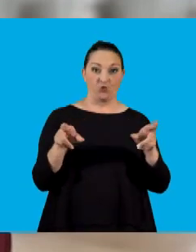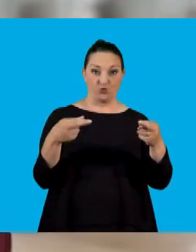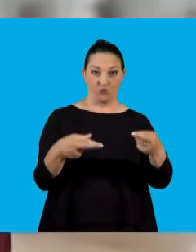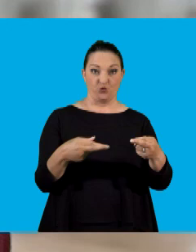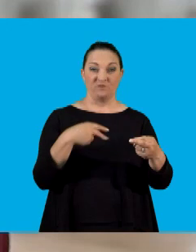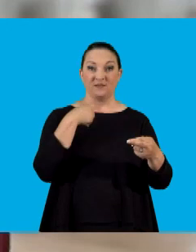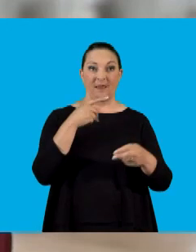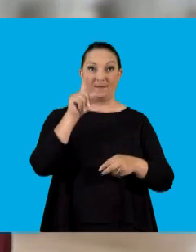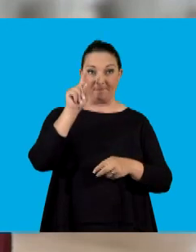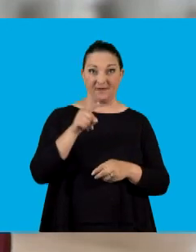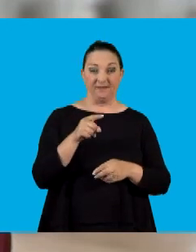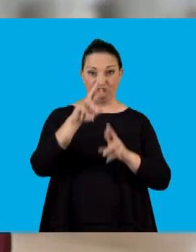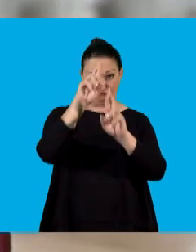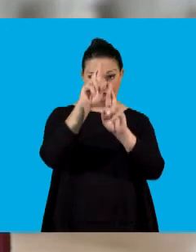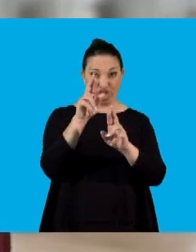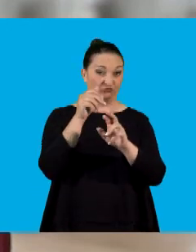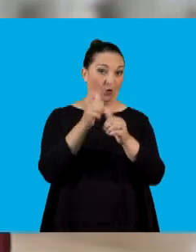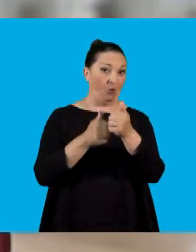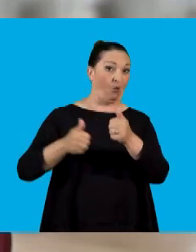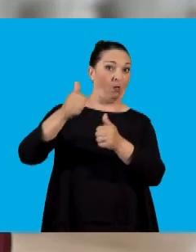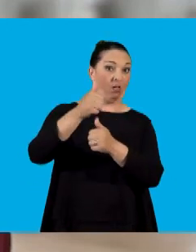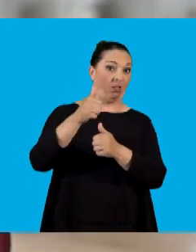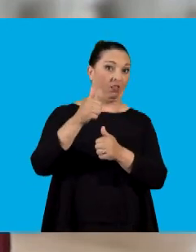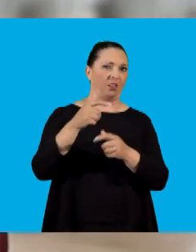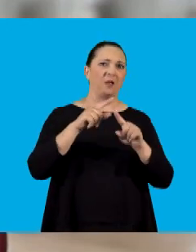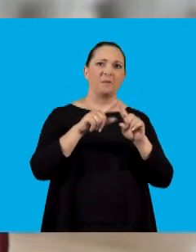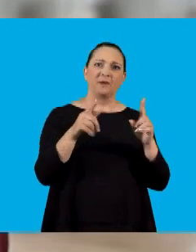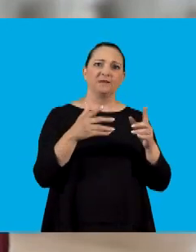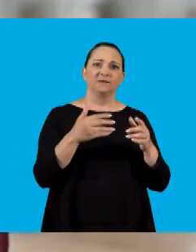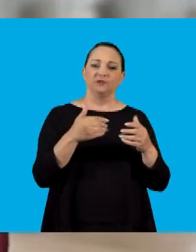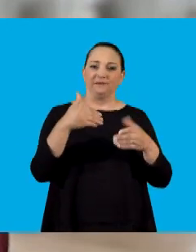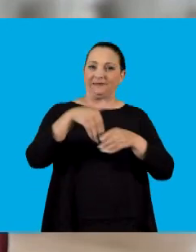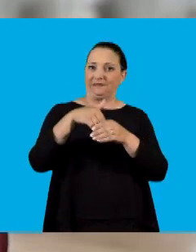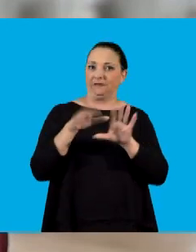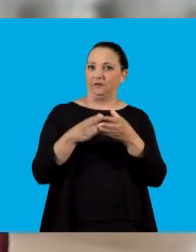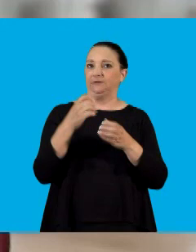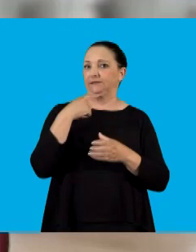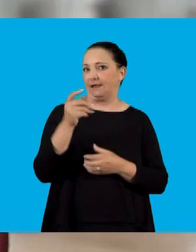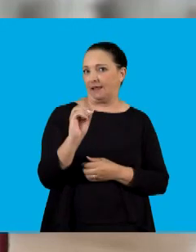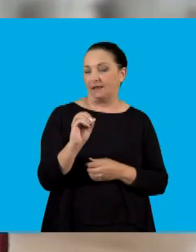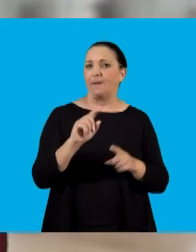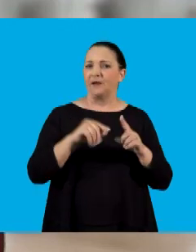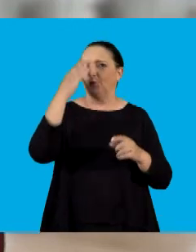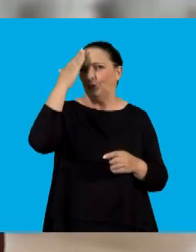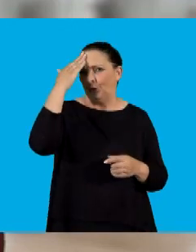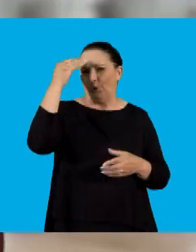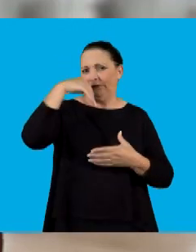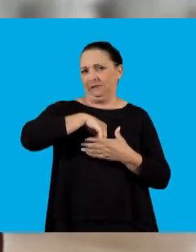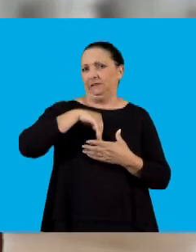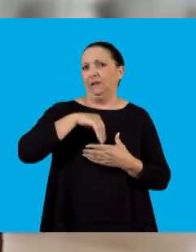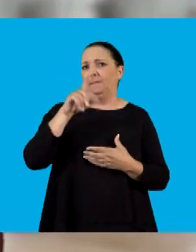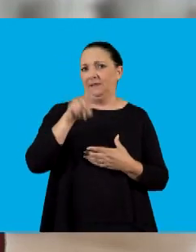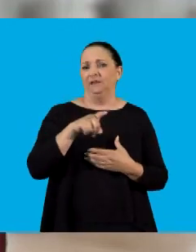that you must respect your elders. But we know this from what society has taught us, which means respecting